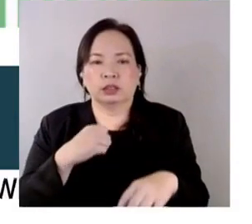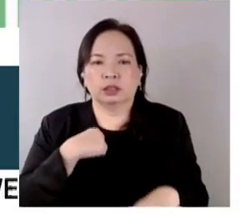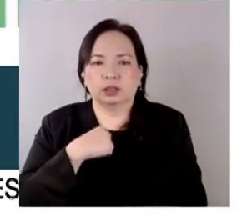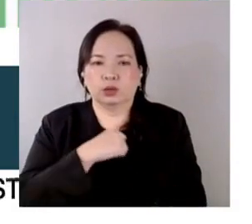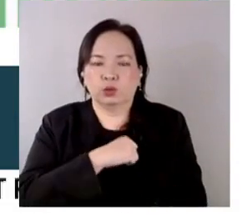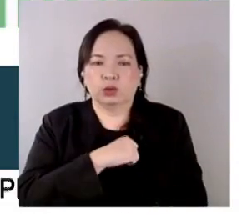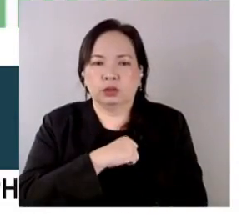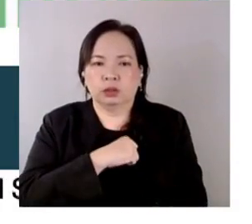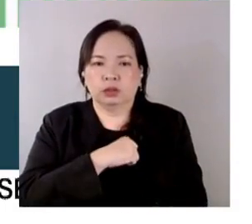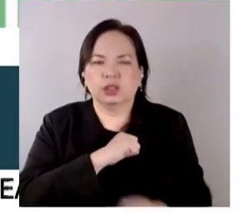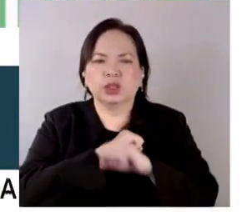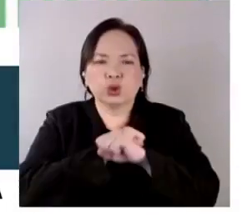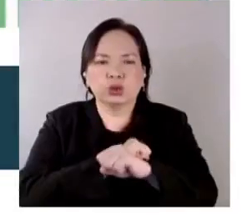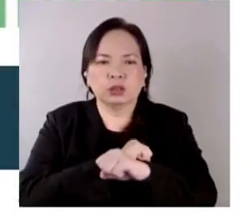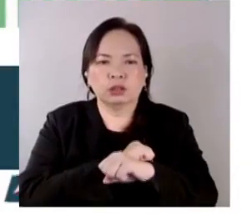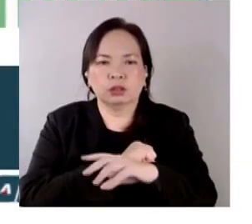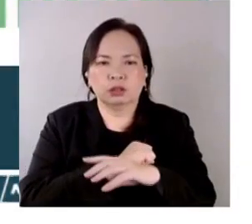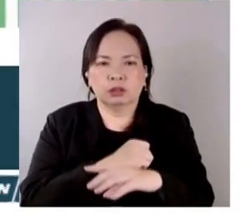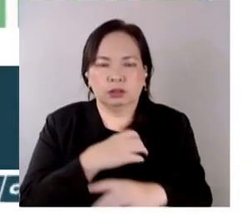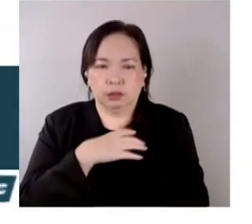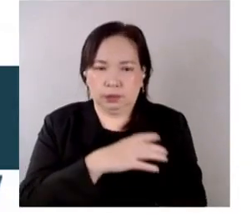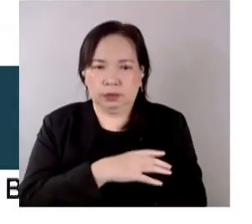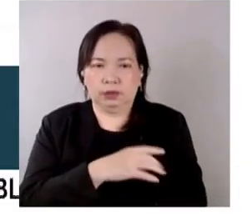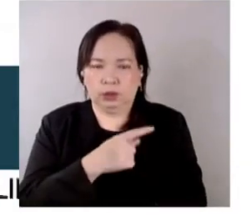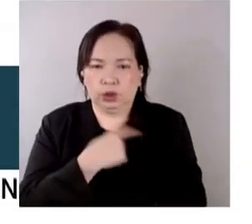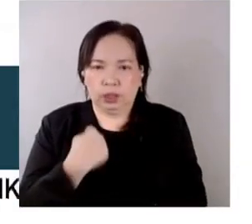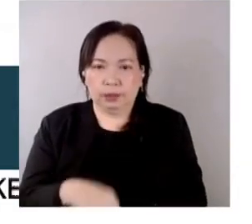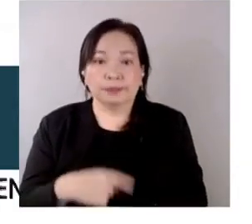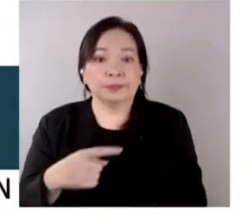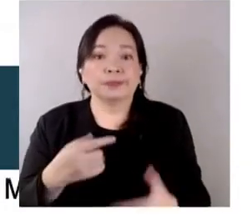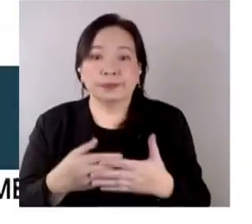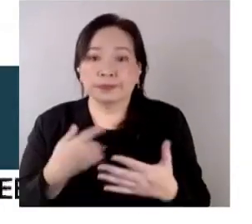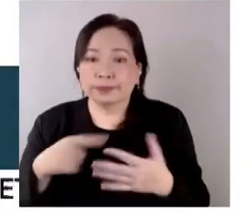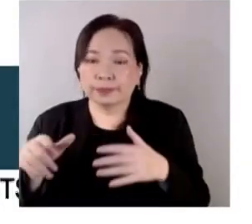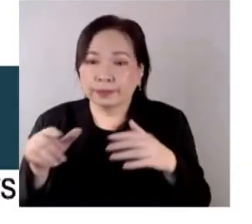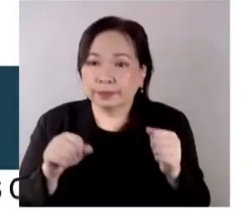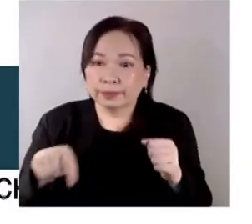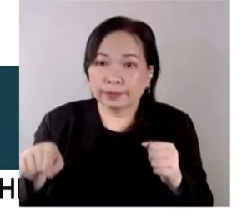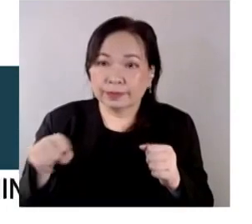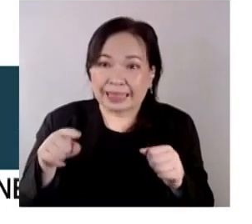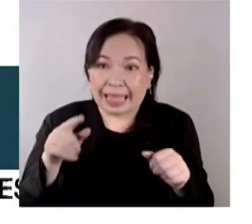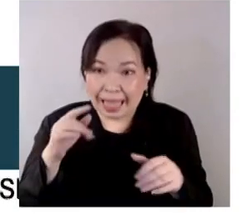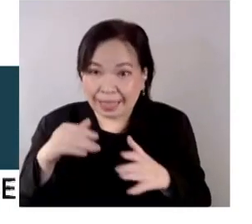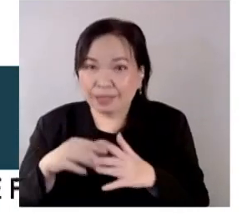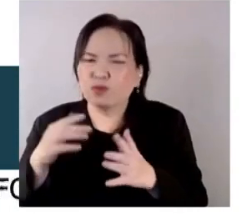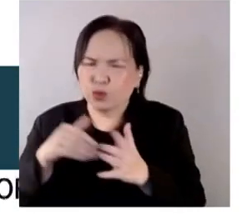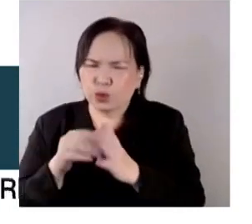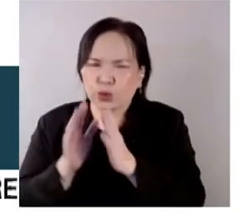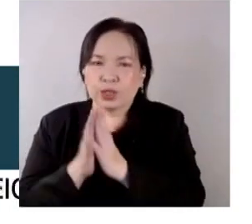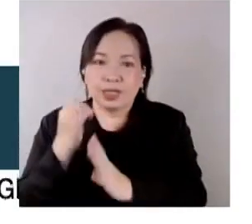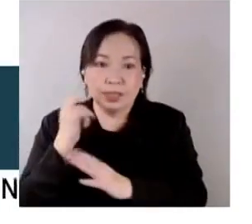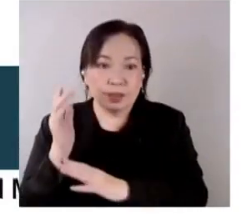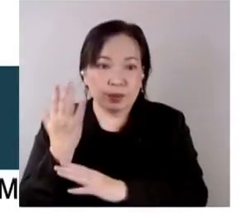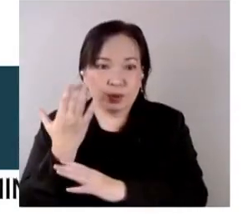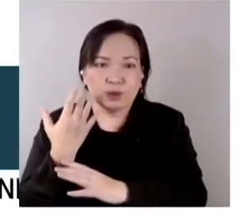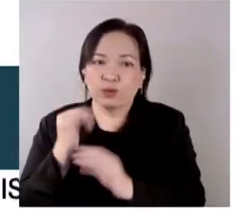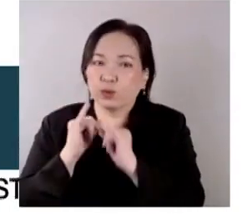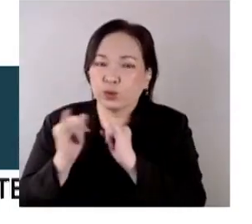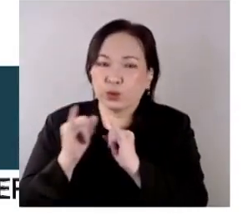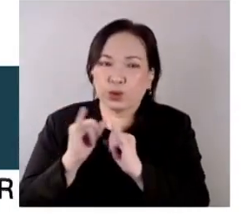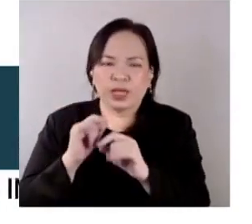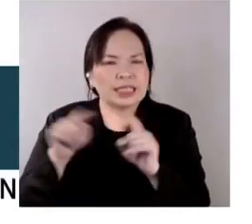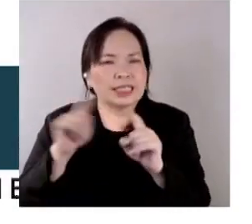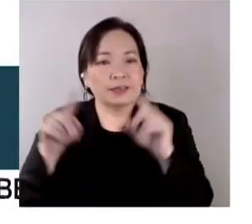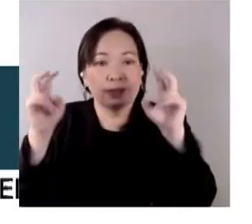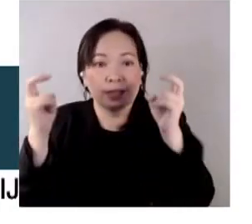China. All right, shifting now to another topic before we let you go. I was able to speak with you earlier this morning on another topic. We're